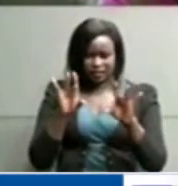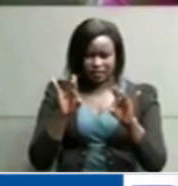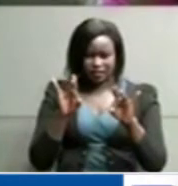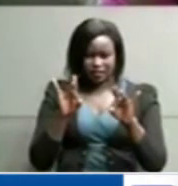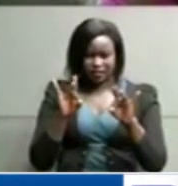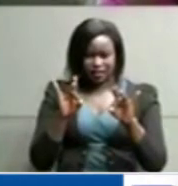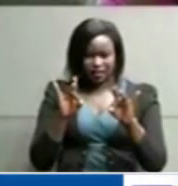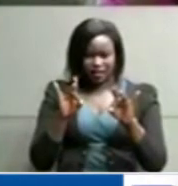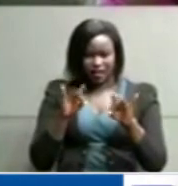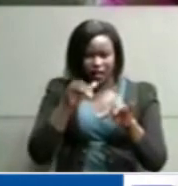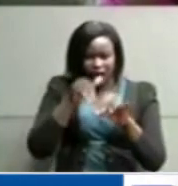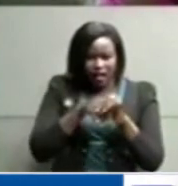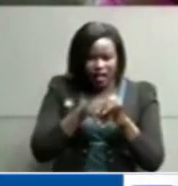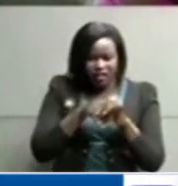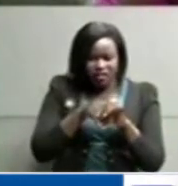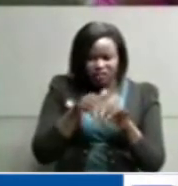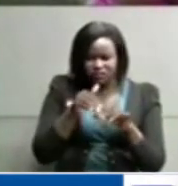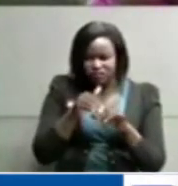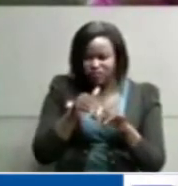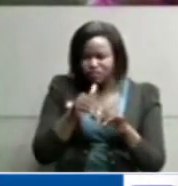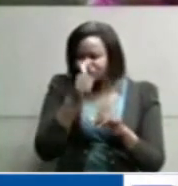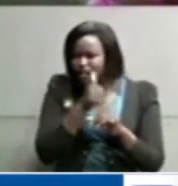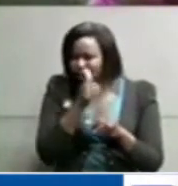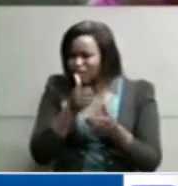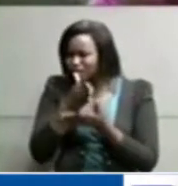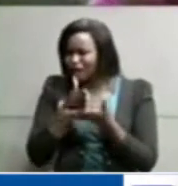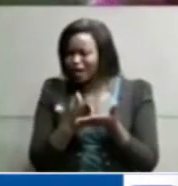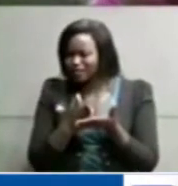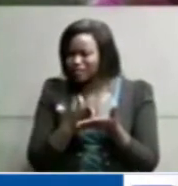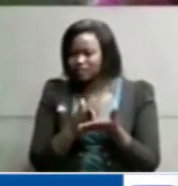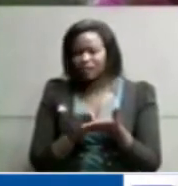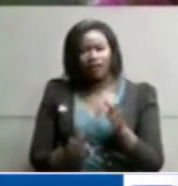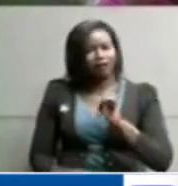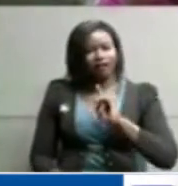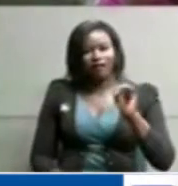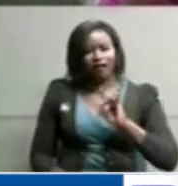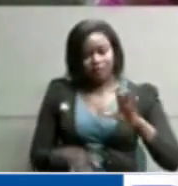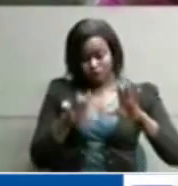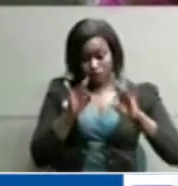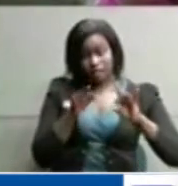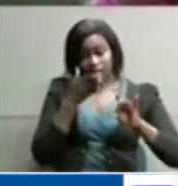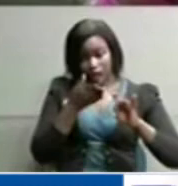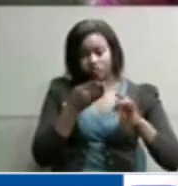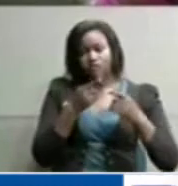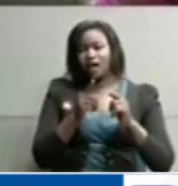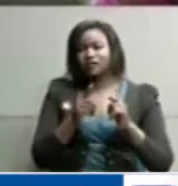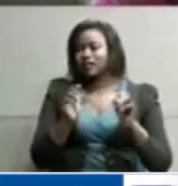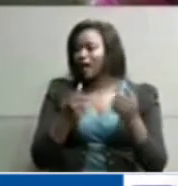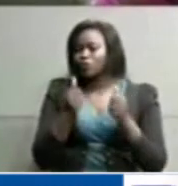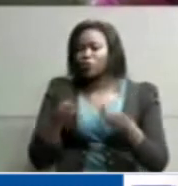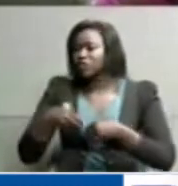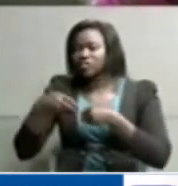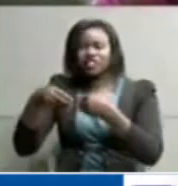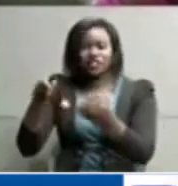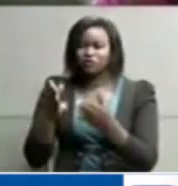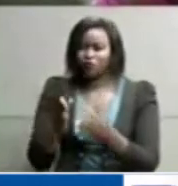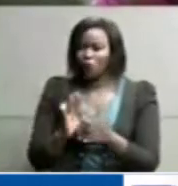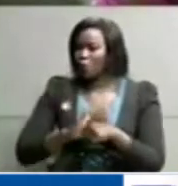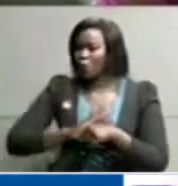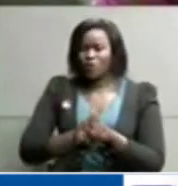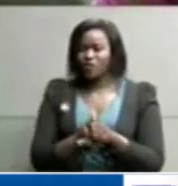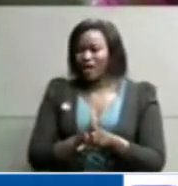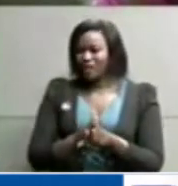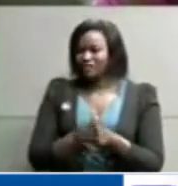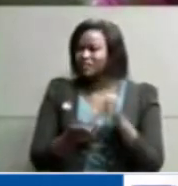of the private parts, it does not. It does not affect the, it does not, is not transmitted